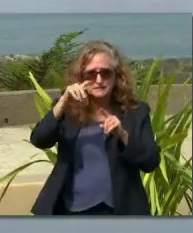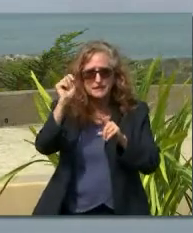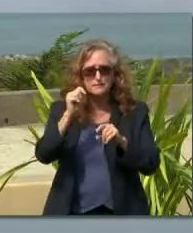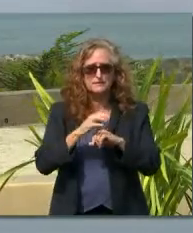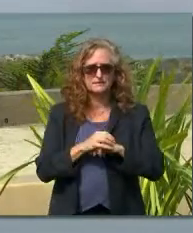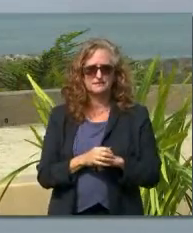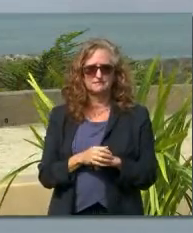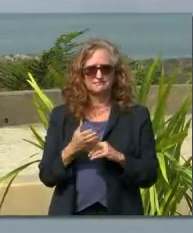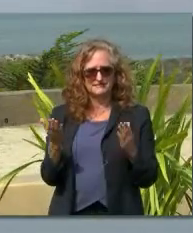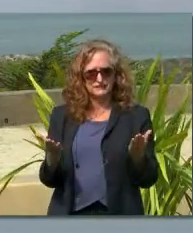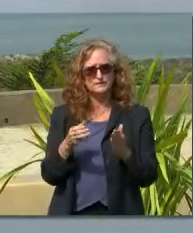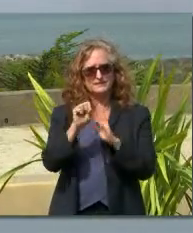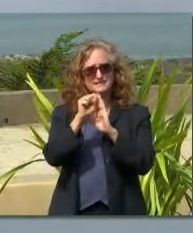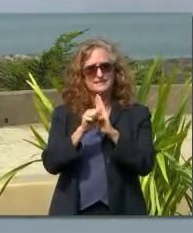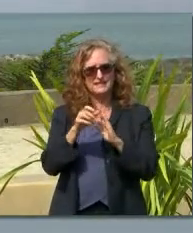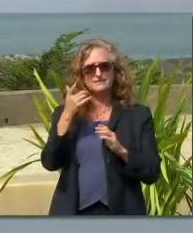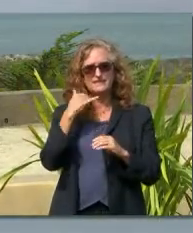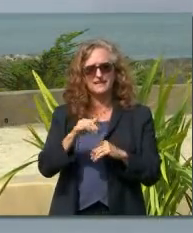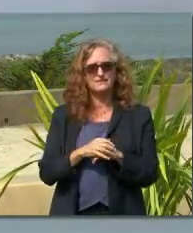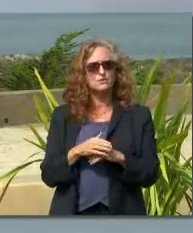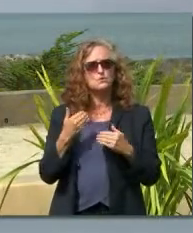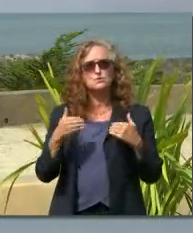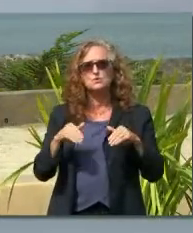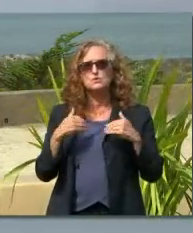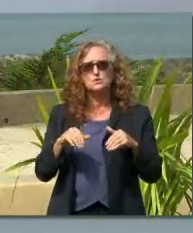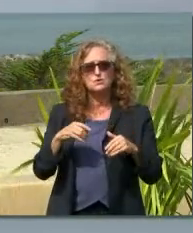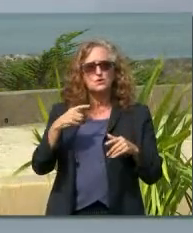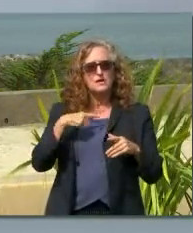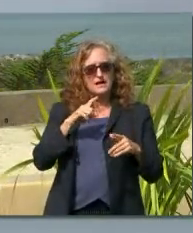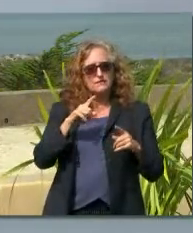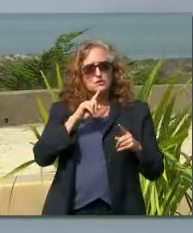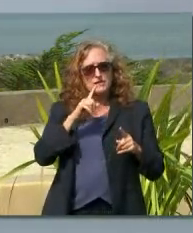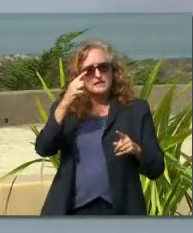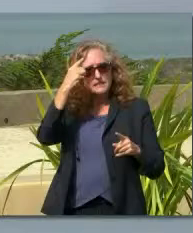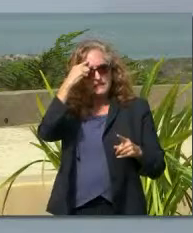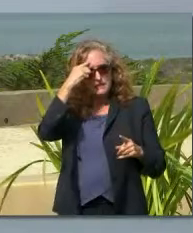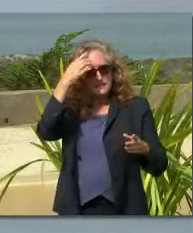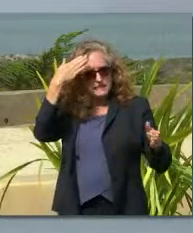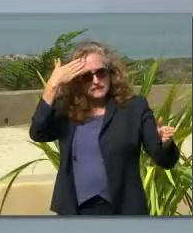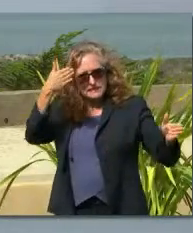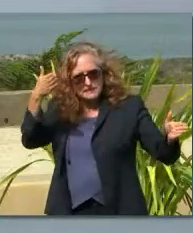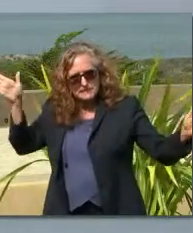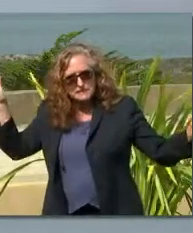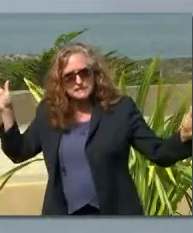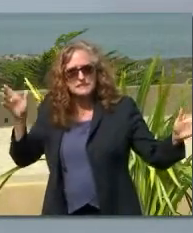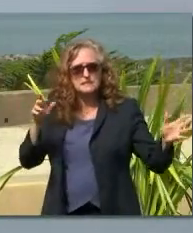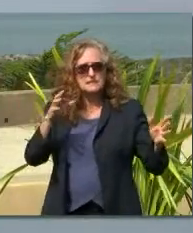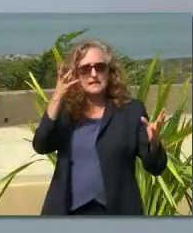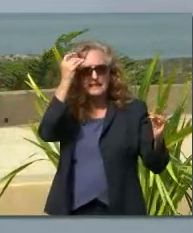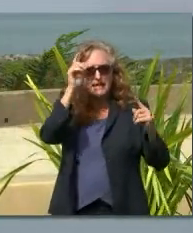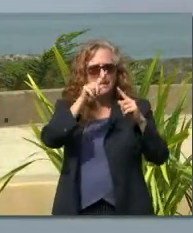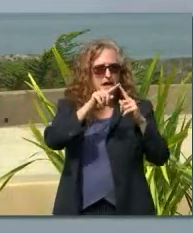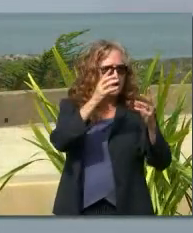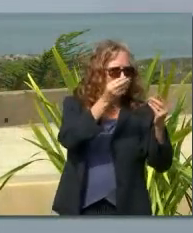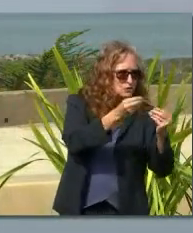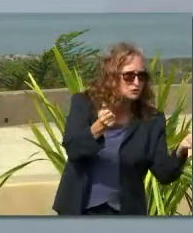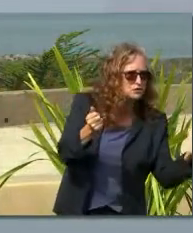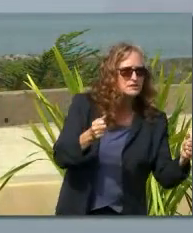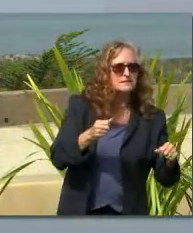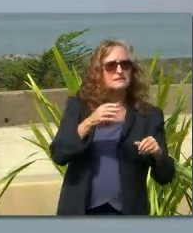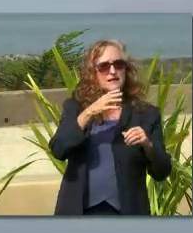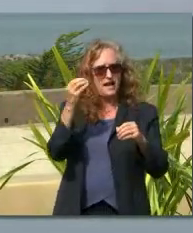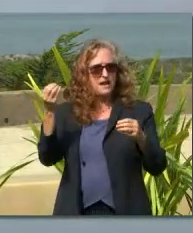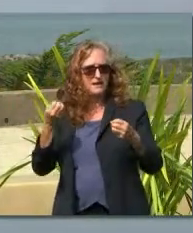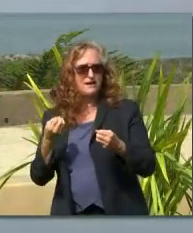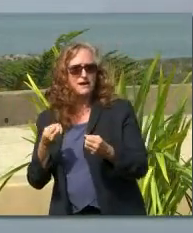state of California. So we're all being stretched. Our mind is being stretched in terms of the challenges, but also the